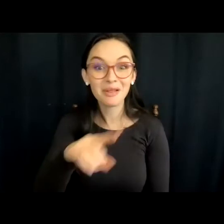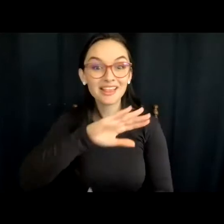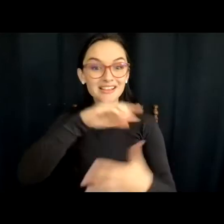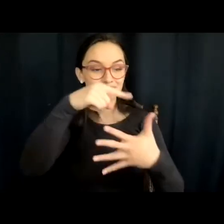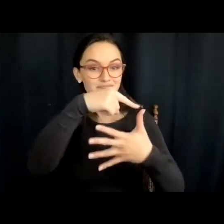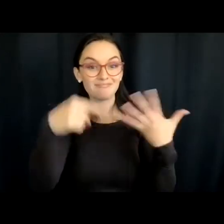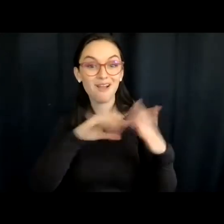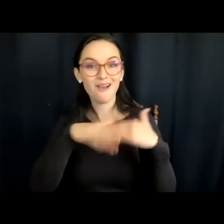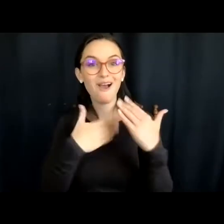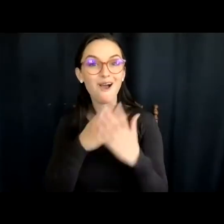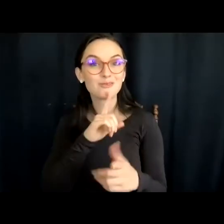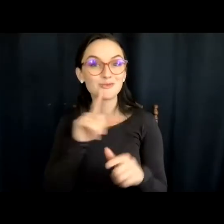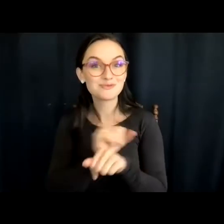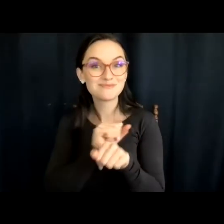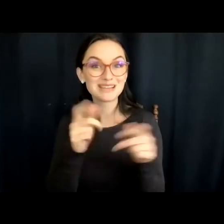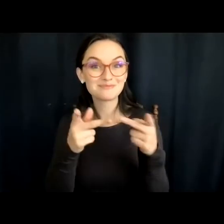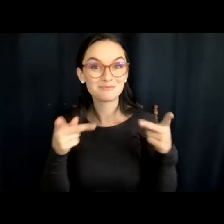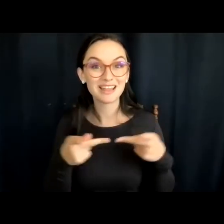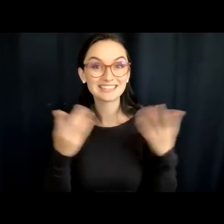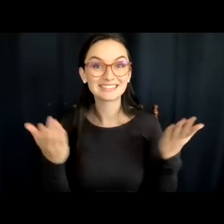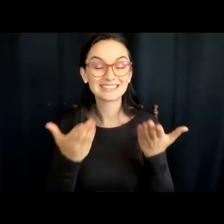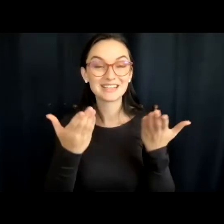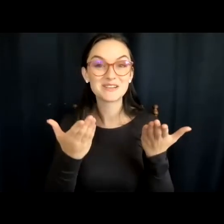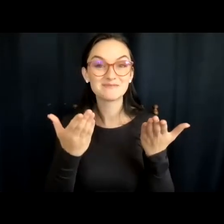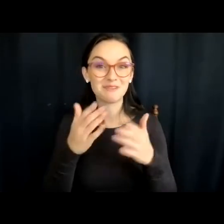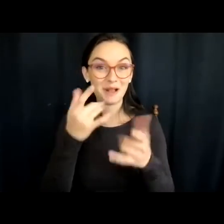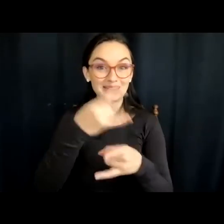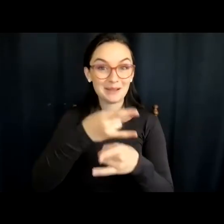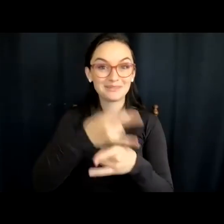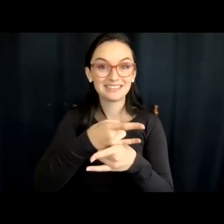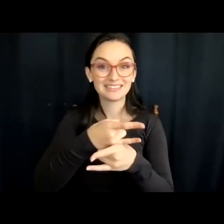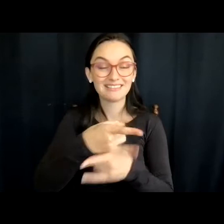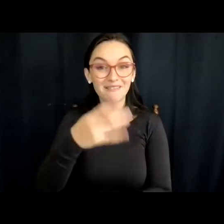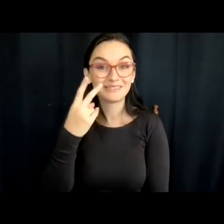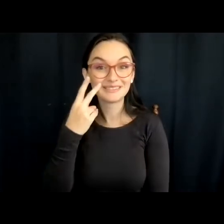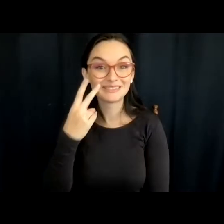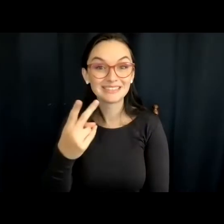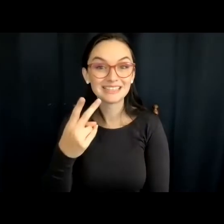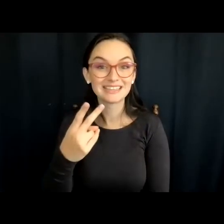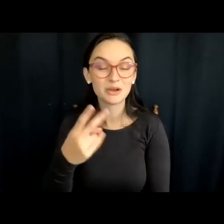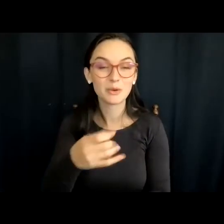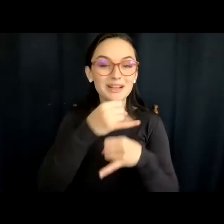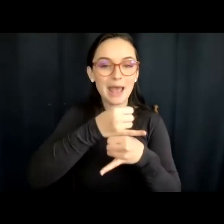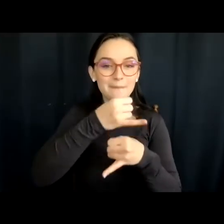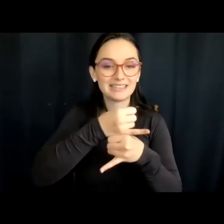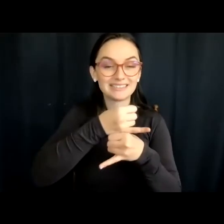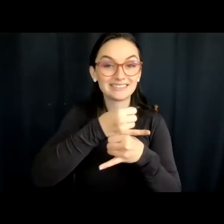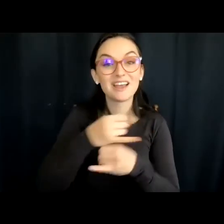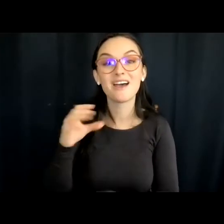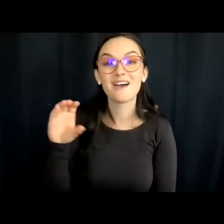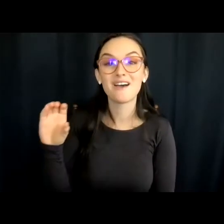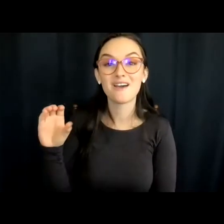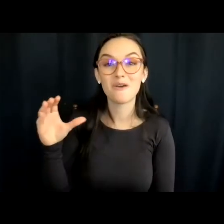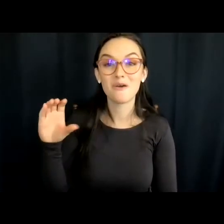the University of Oregon campus. At the Duck store, the family picked up Oregon clothing